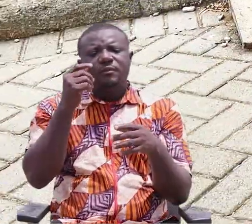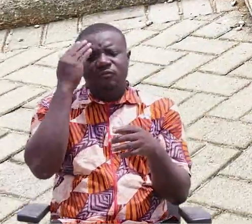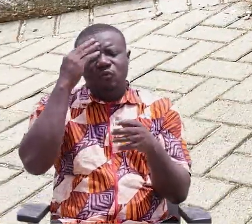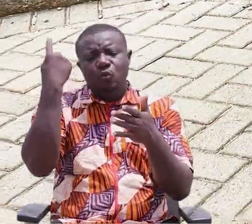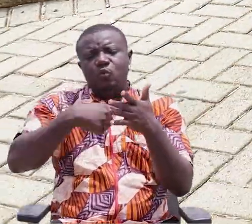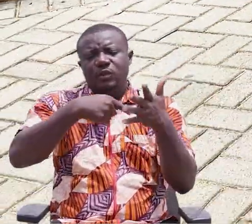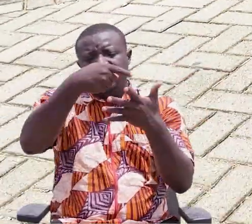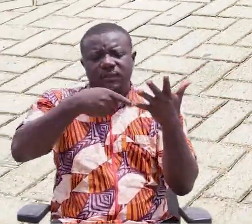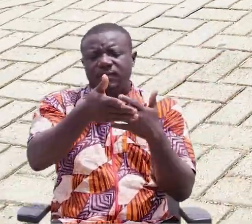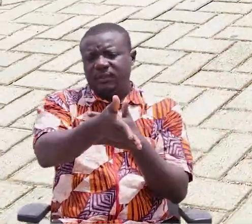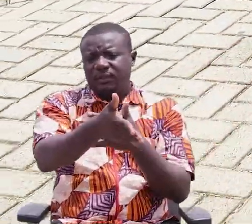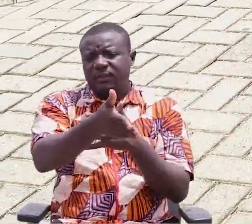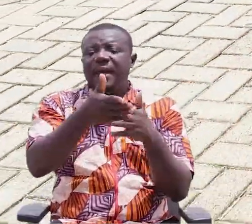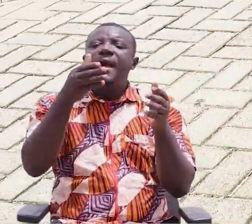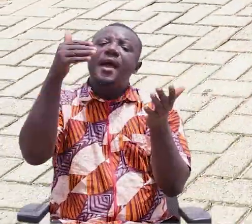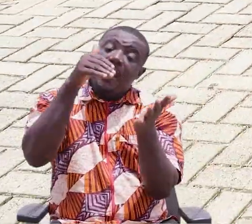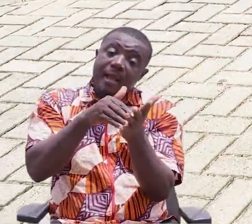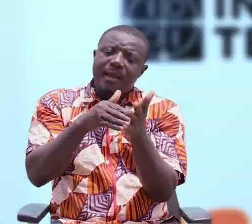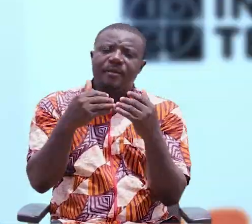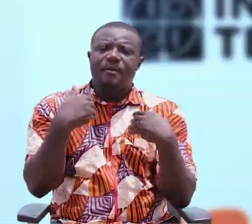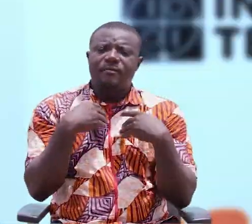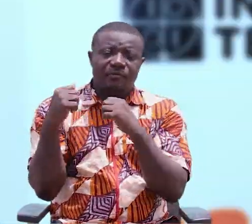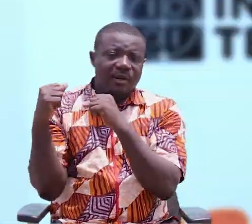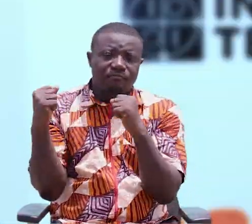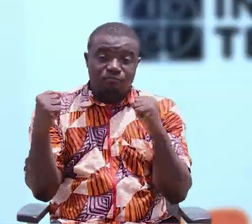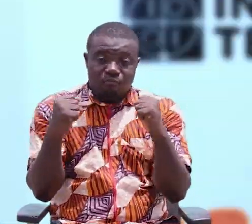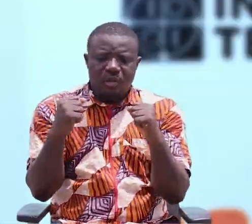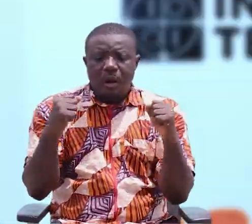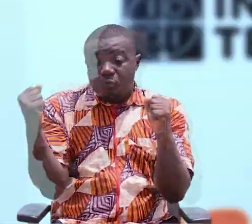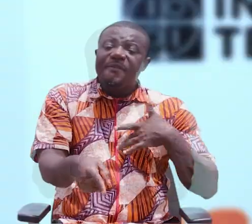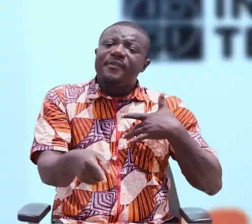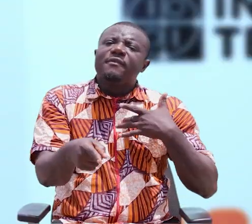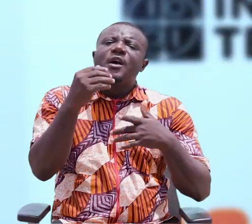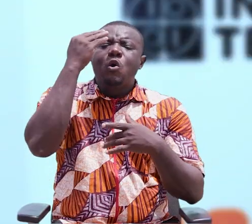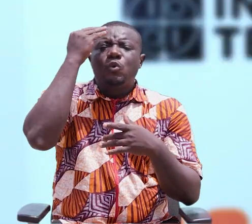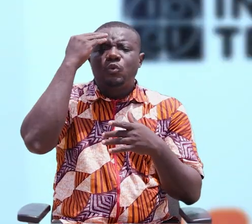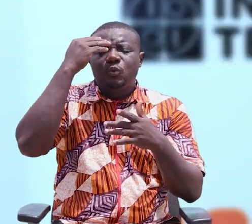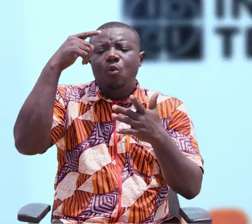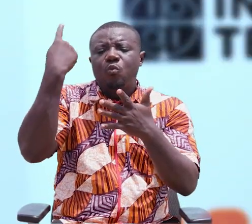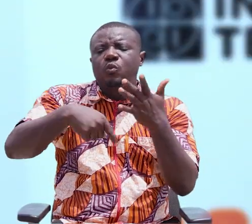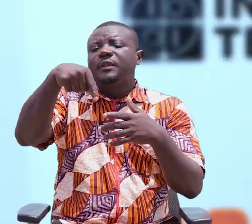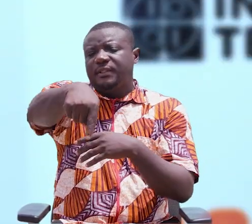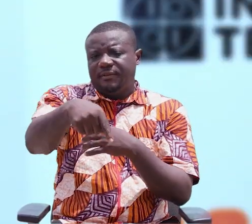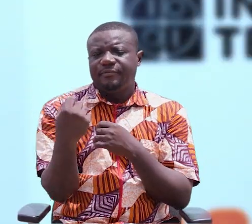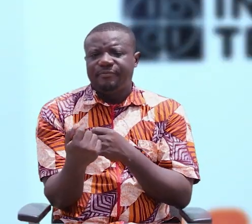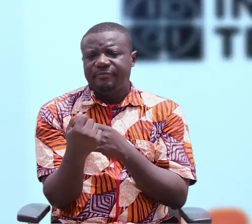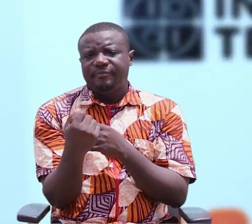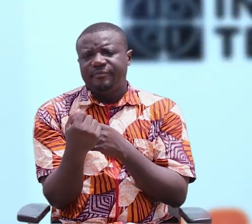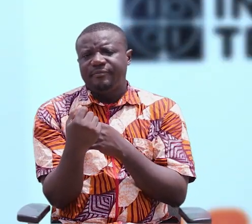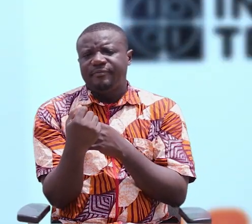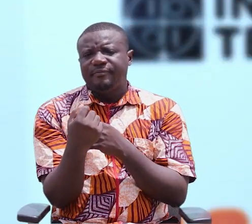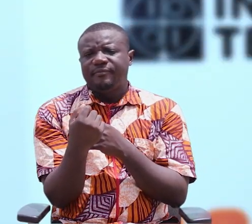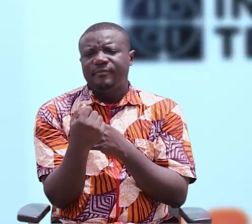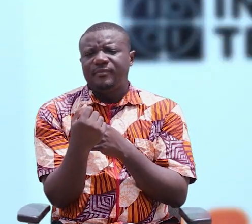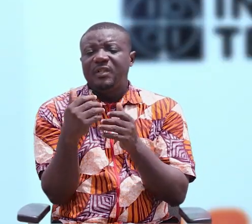comes with it background sound and also it vibrates. So it vibrates for the person to know that or there are obstacle in your way, so you need to take different